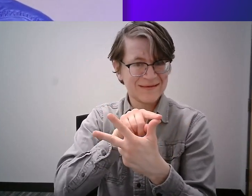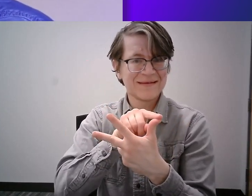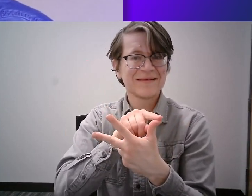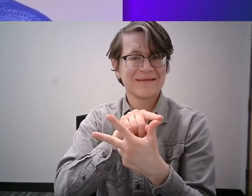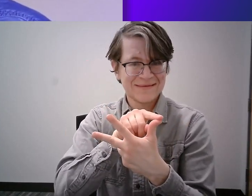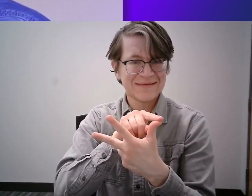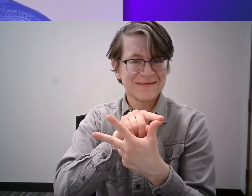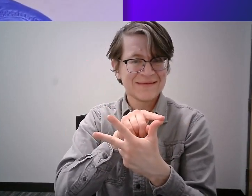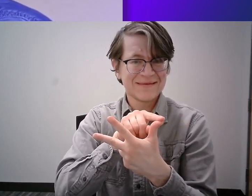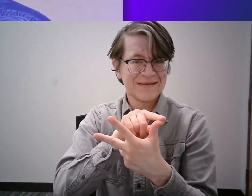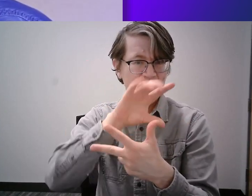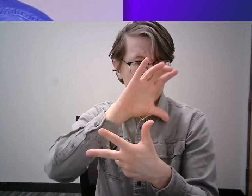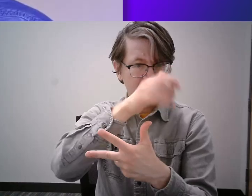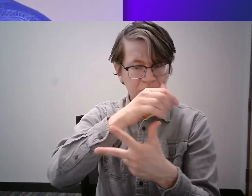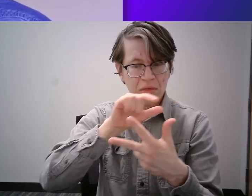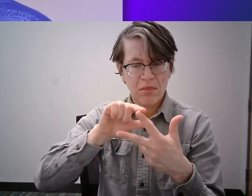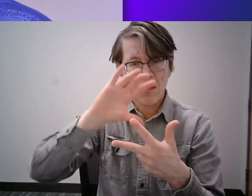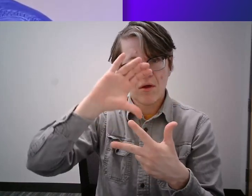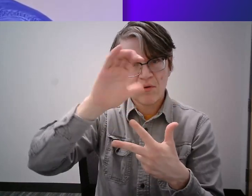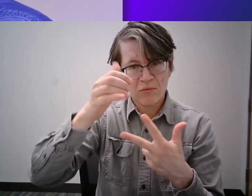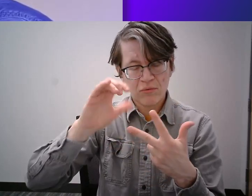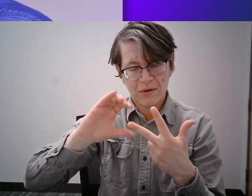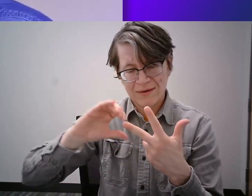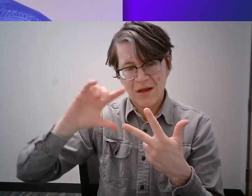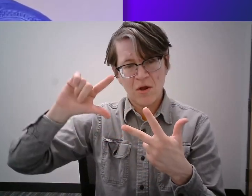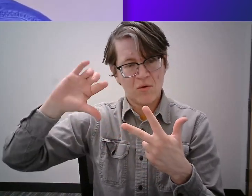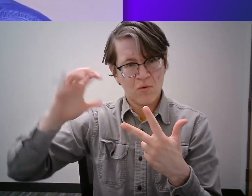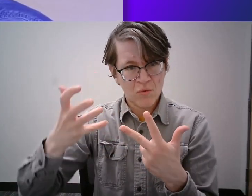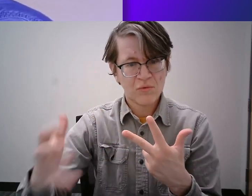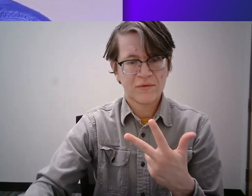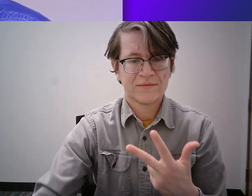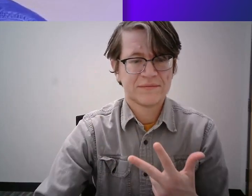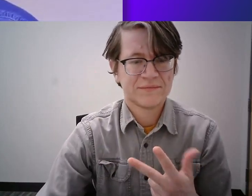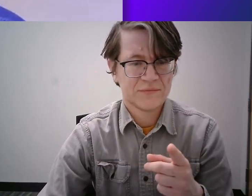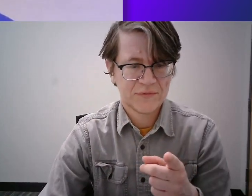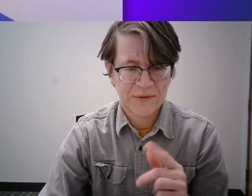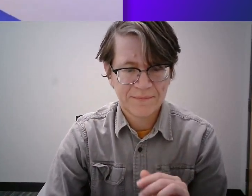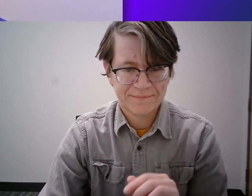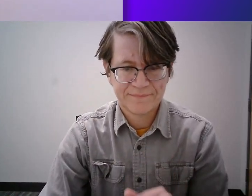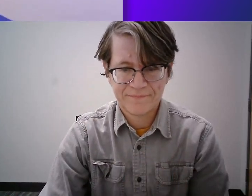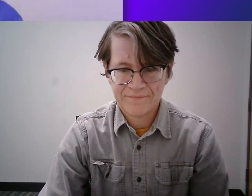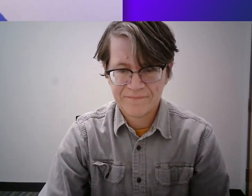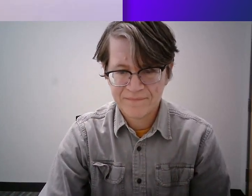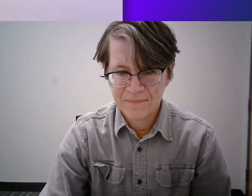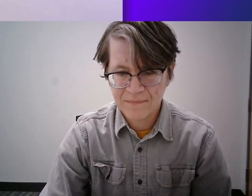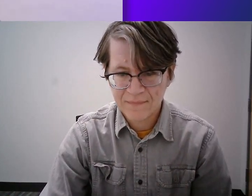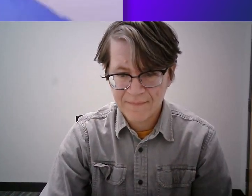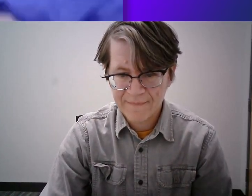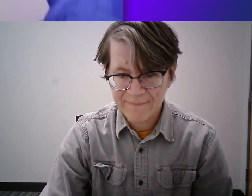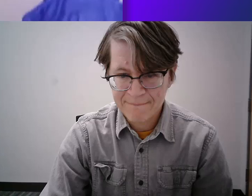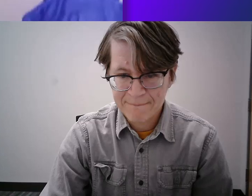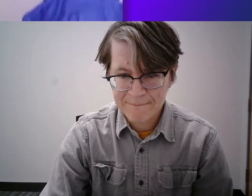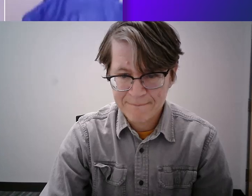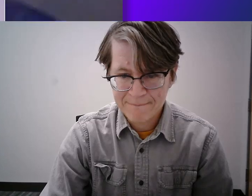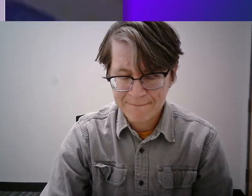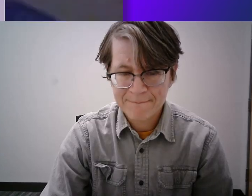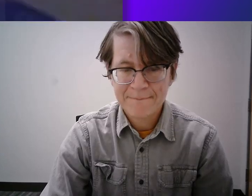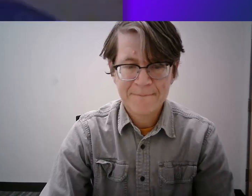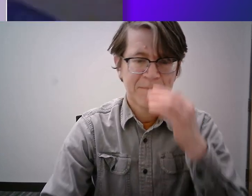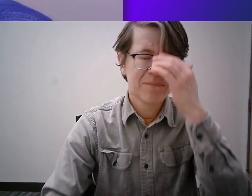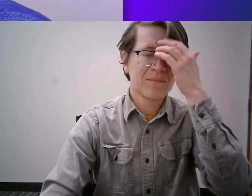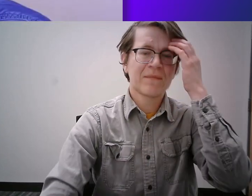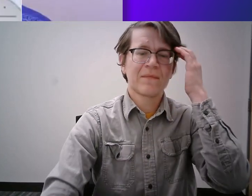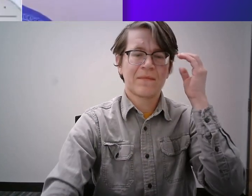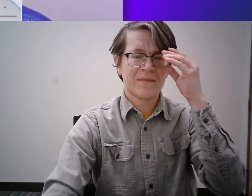maybe just post it on social media, Twitter or Instagram, and tag me if you want to. So let's just see how this looks.